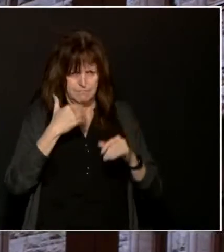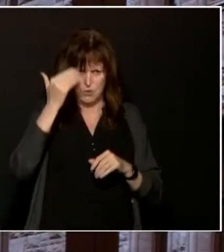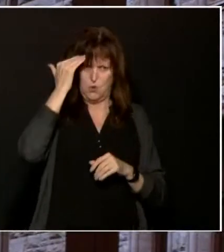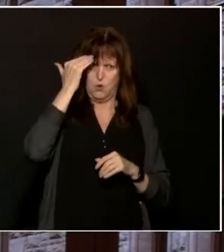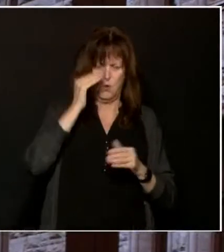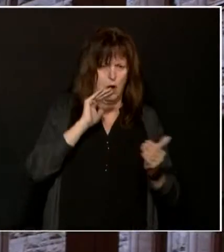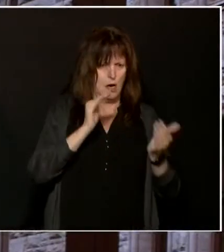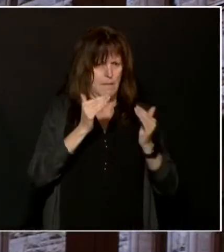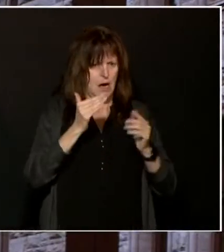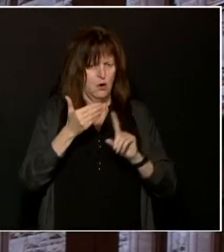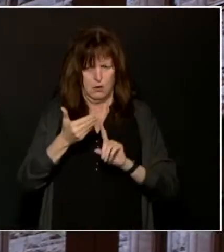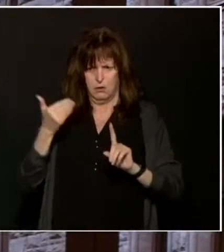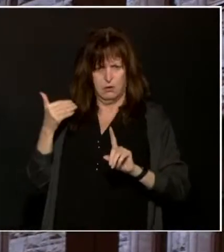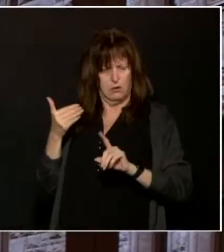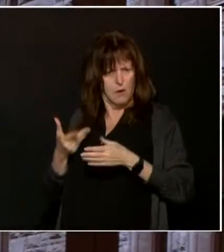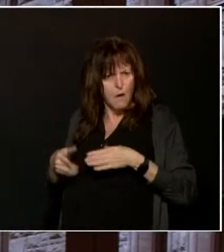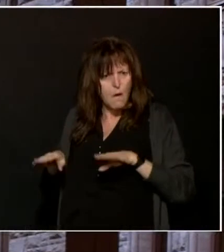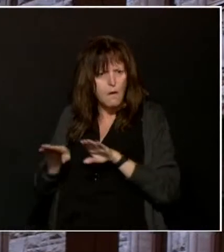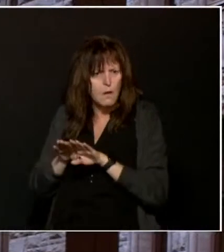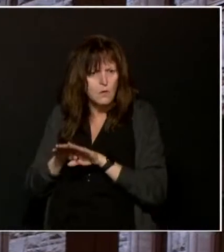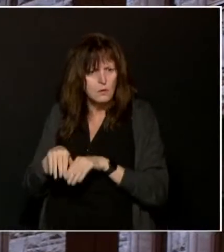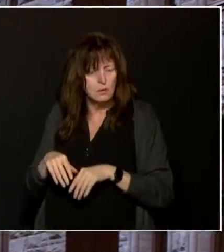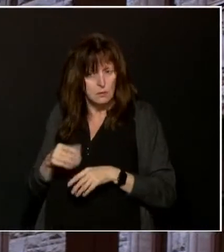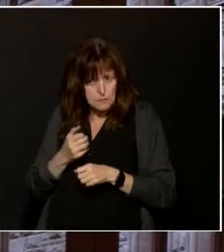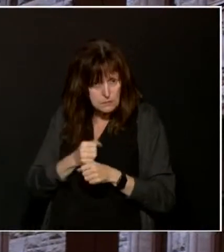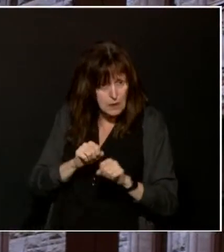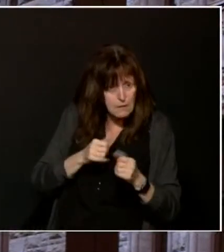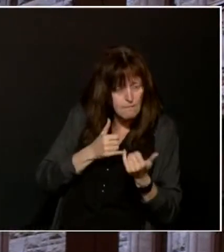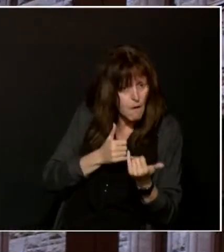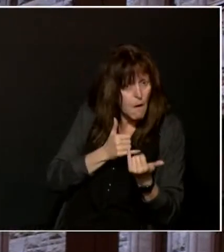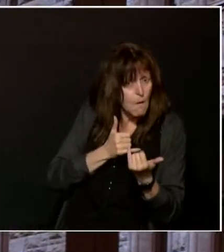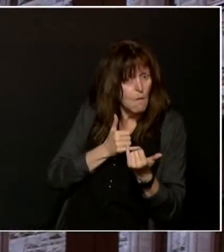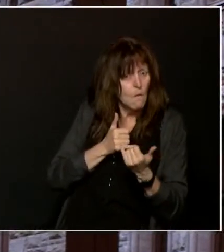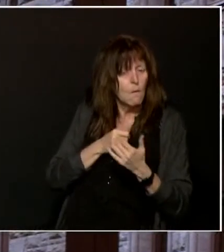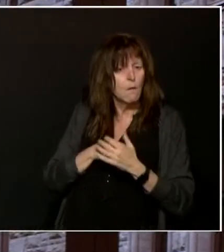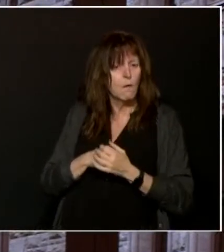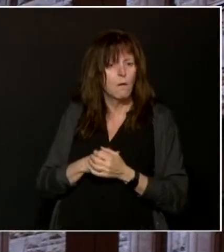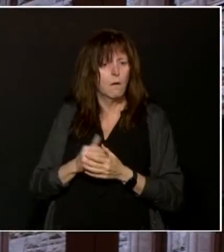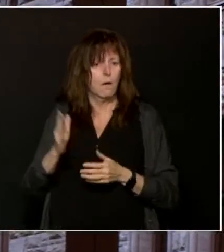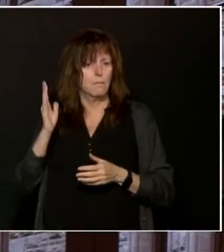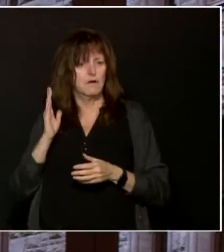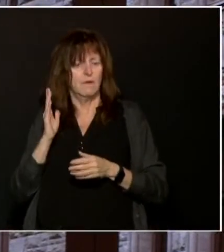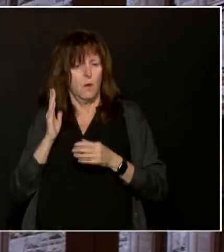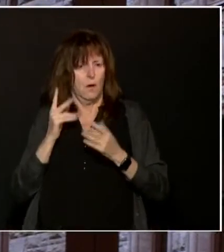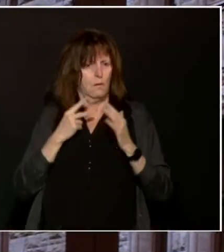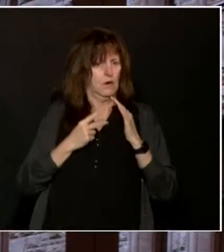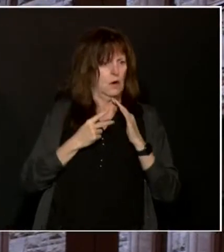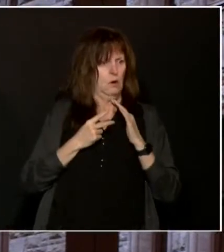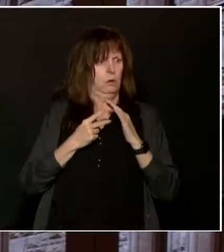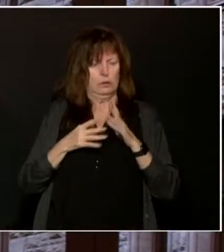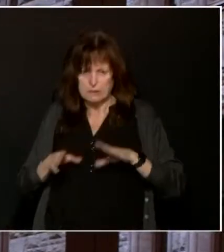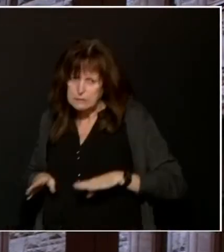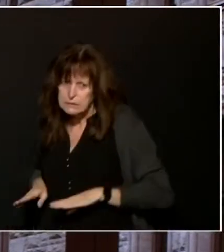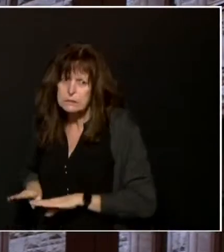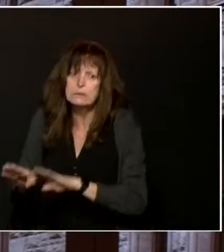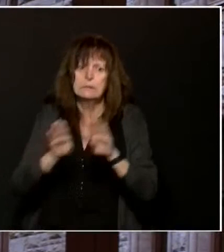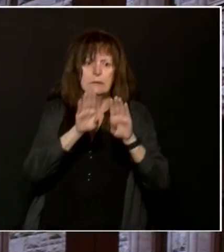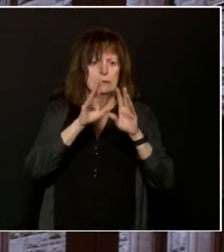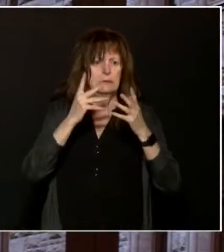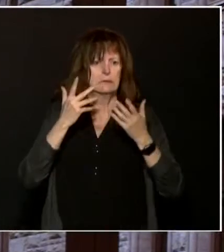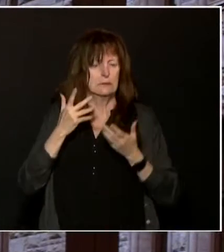it safe? And at the time, we closed preemptively at that time because while we knew the schools were safe and there was an